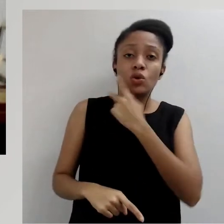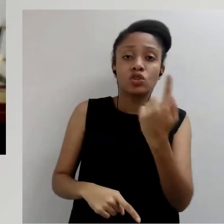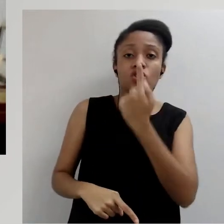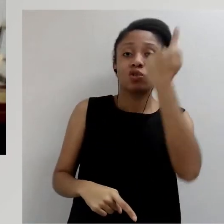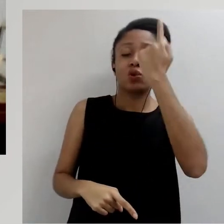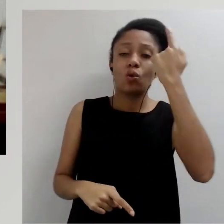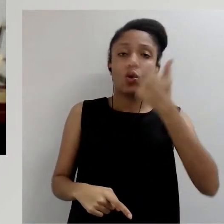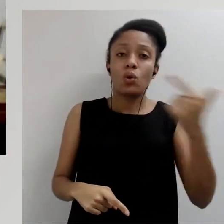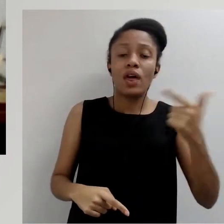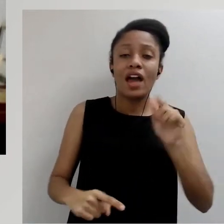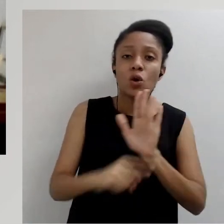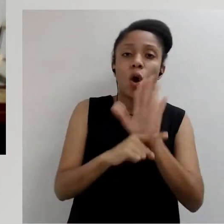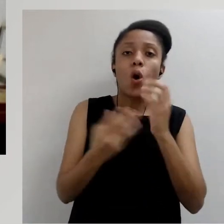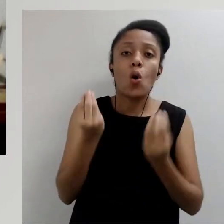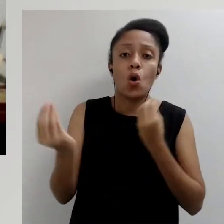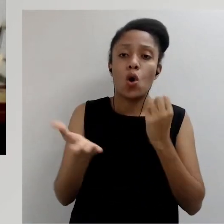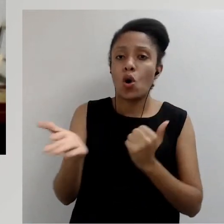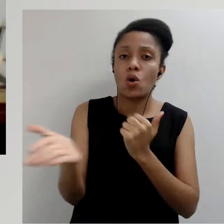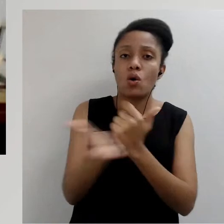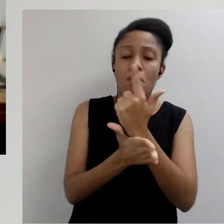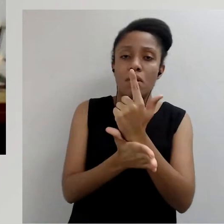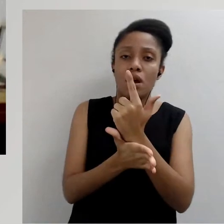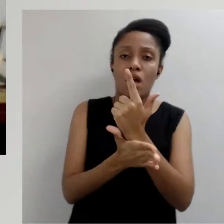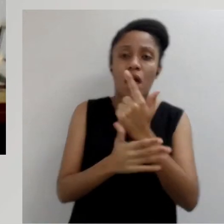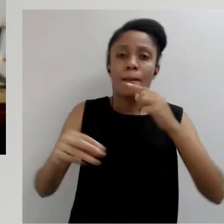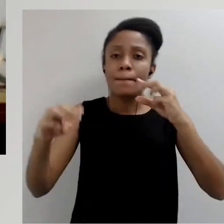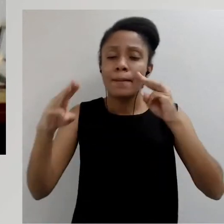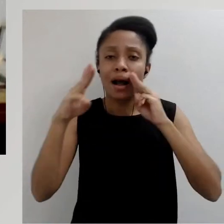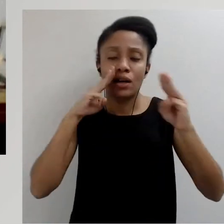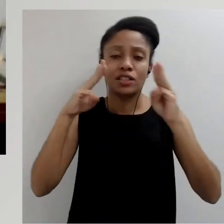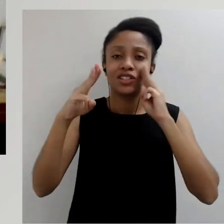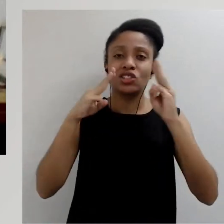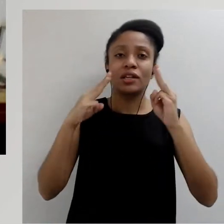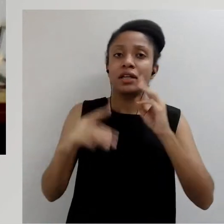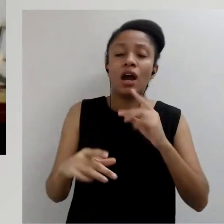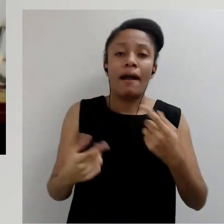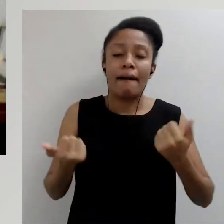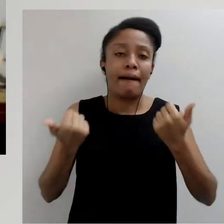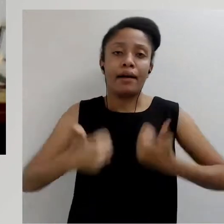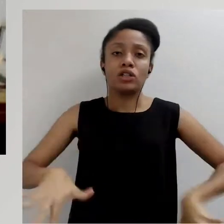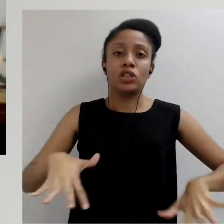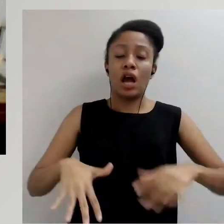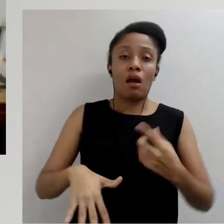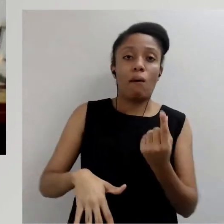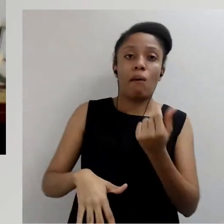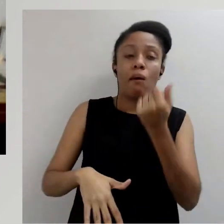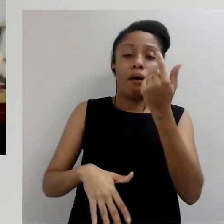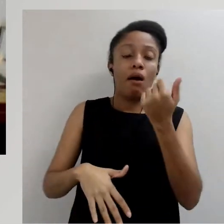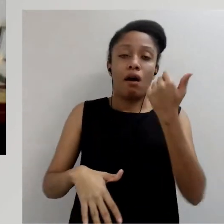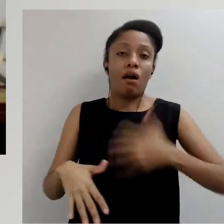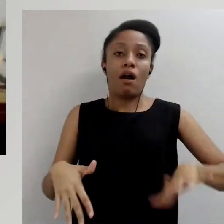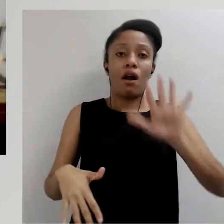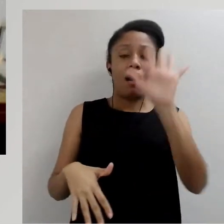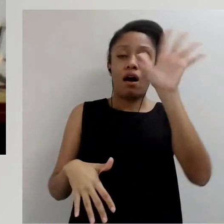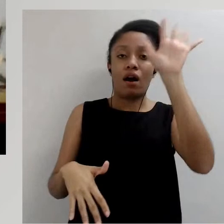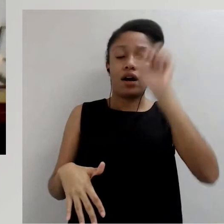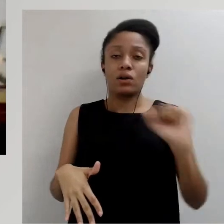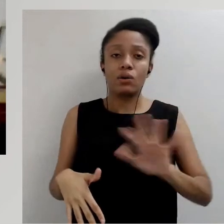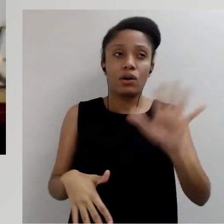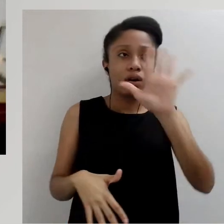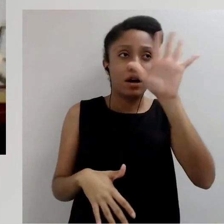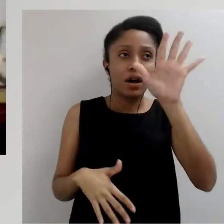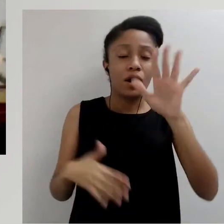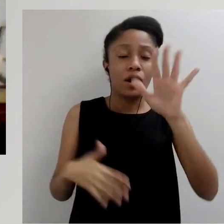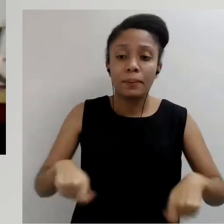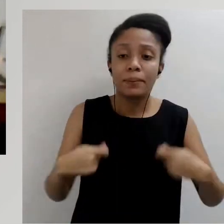or learn a little bit about it to buy that. You cannot have digital market spending a lot